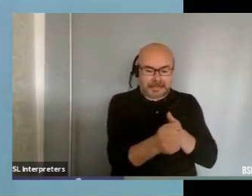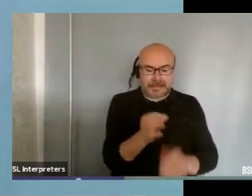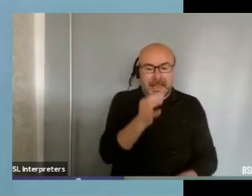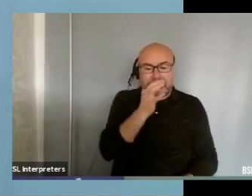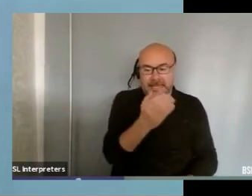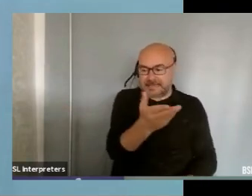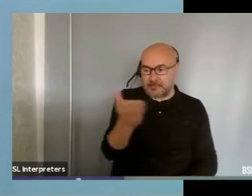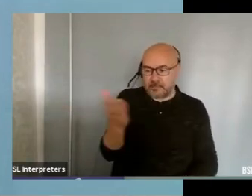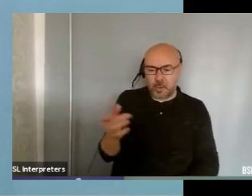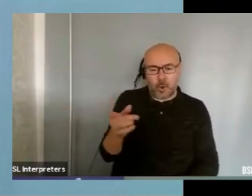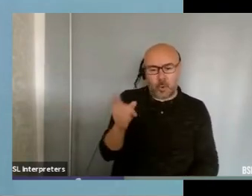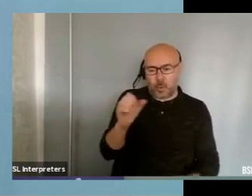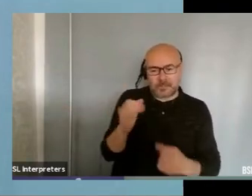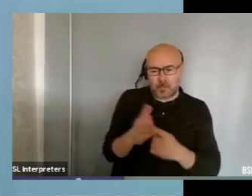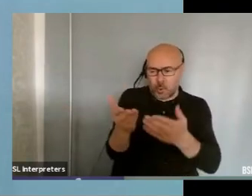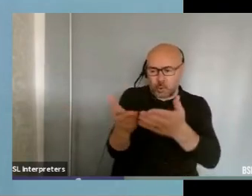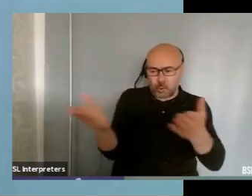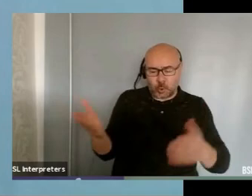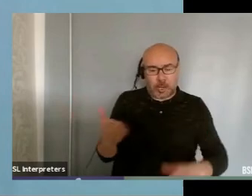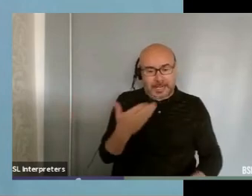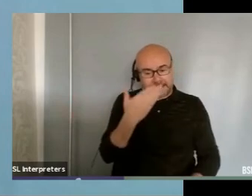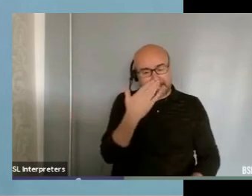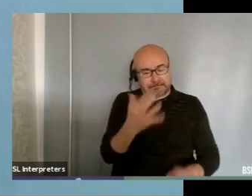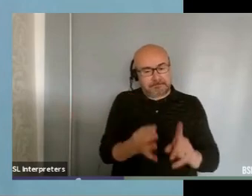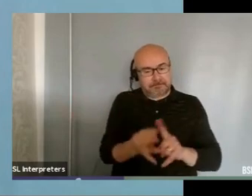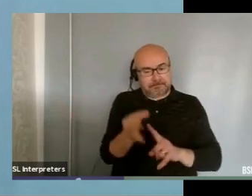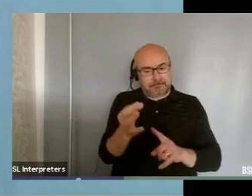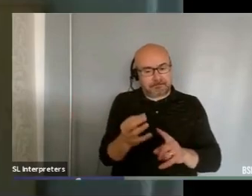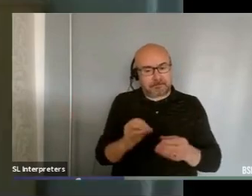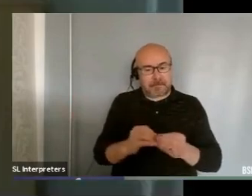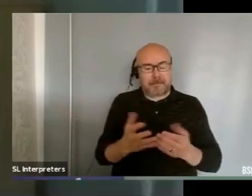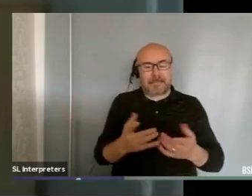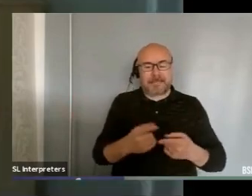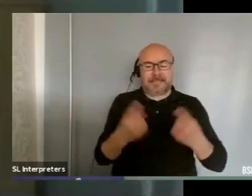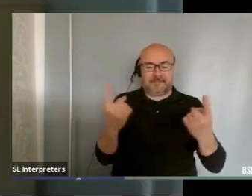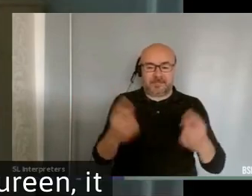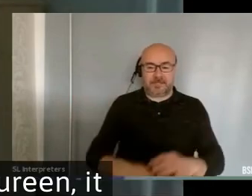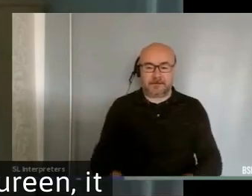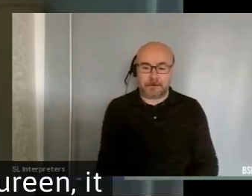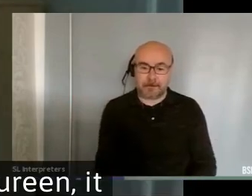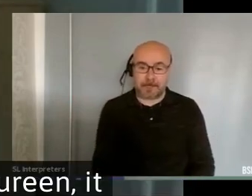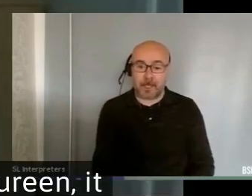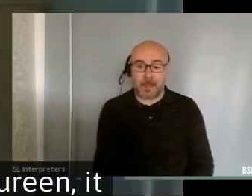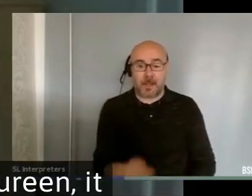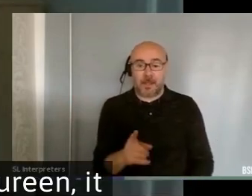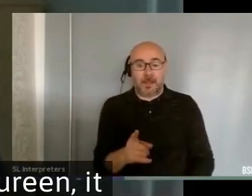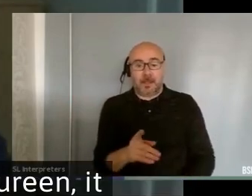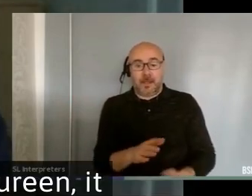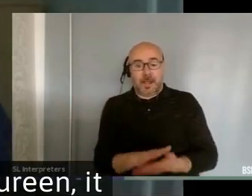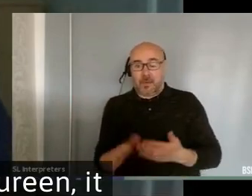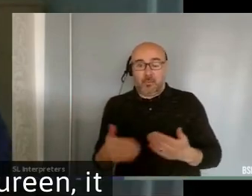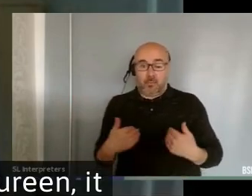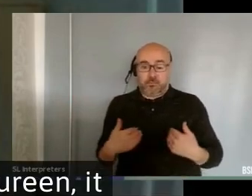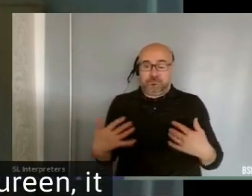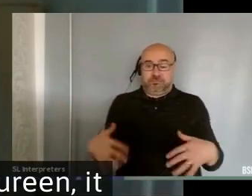doing, and that's making a big difference. Henry, what do you think? Yeah, well, so first of all, can I say I was so inspired by your presentation, Maureen. It